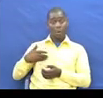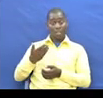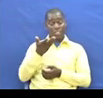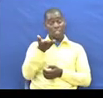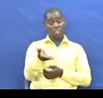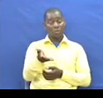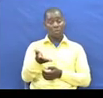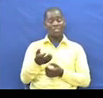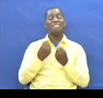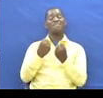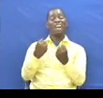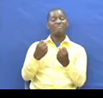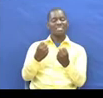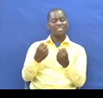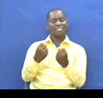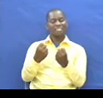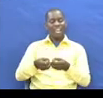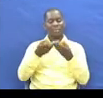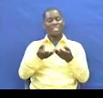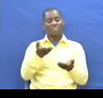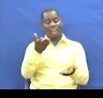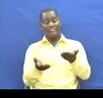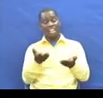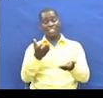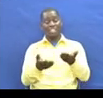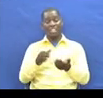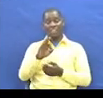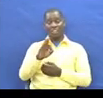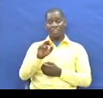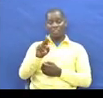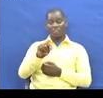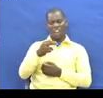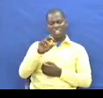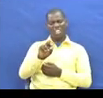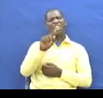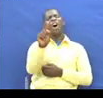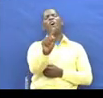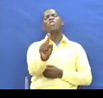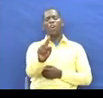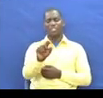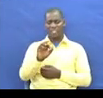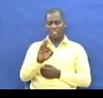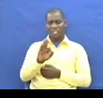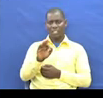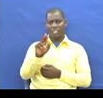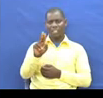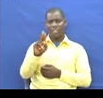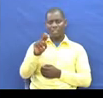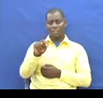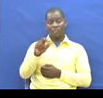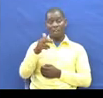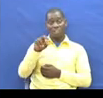questions here, which will see whether we can determine whether a given relation is a function or not a